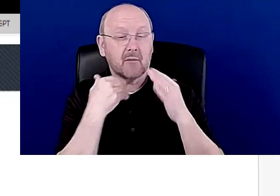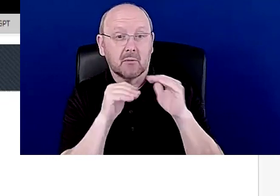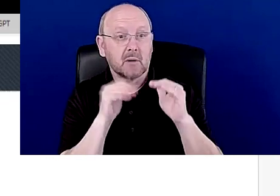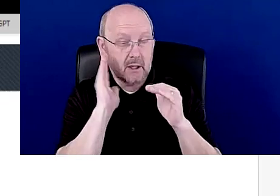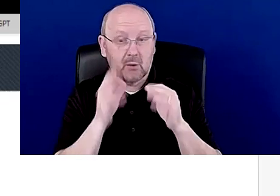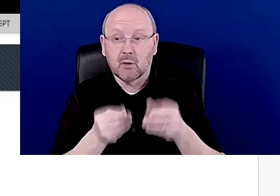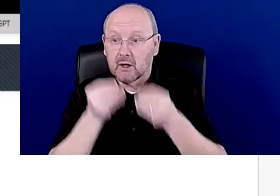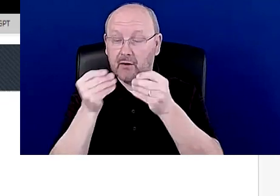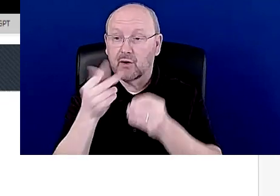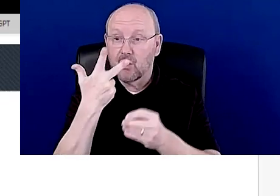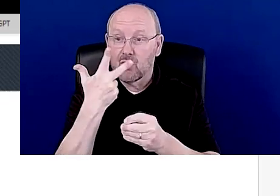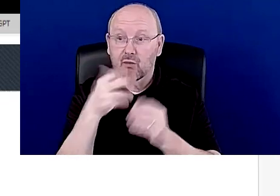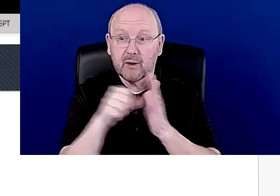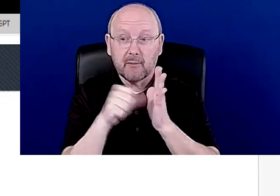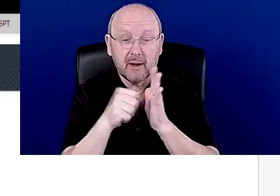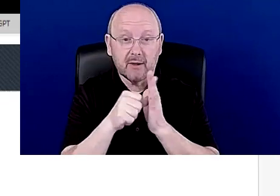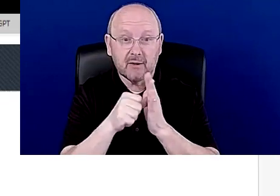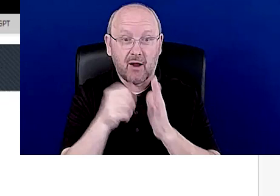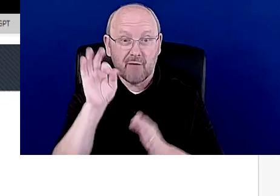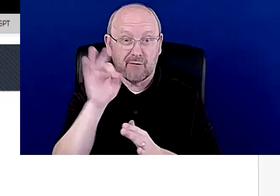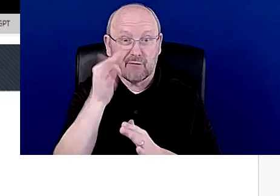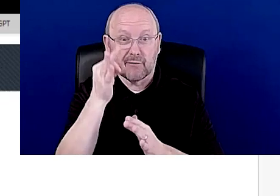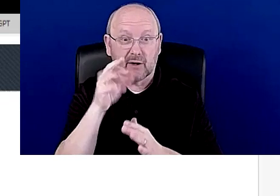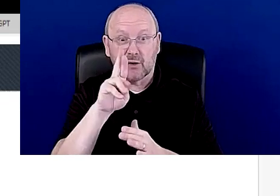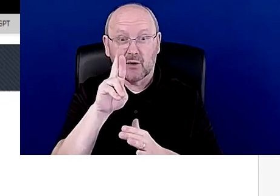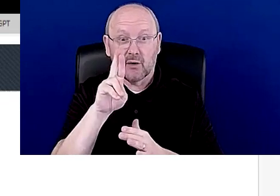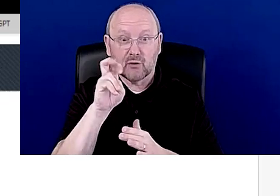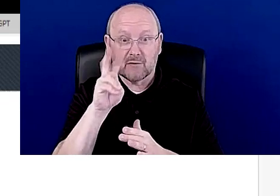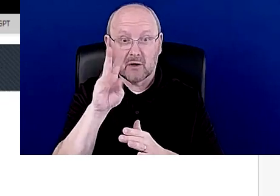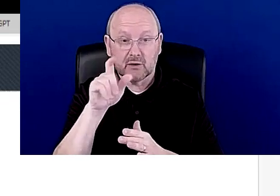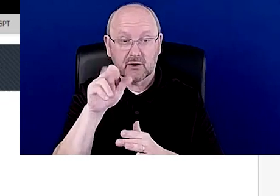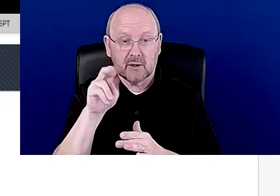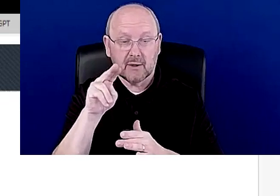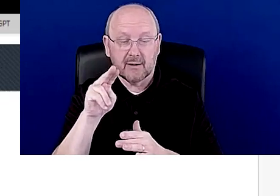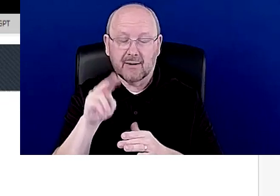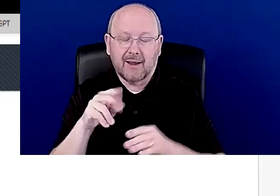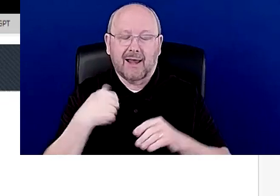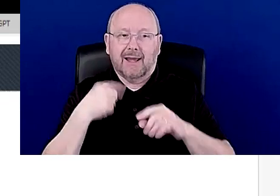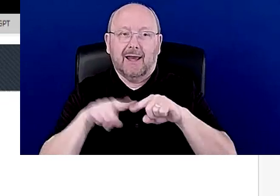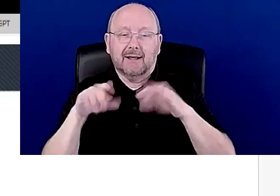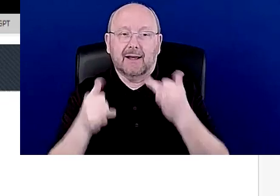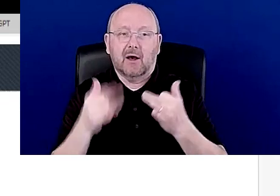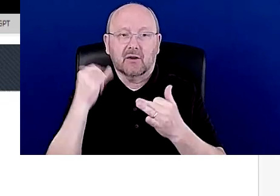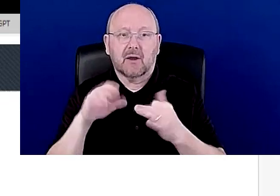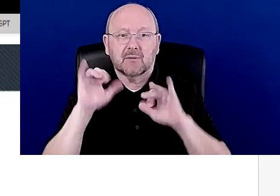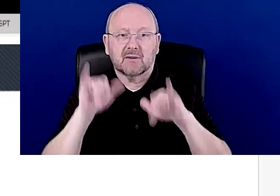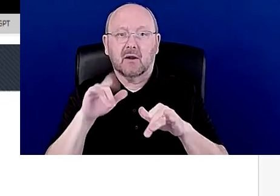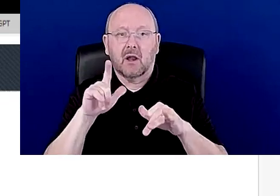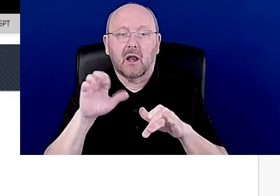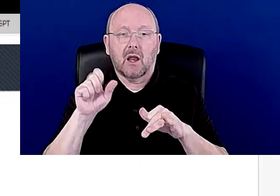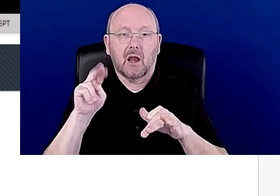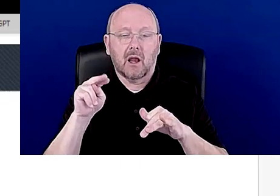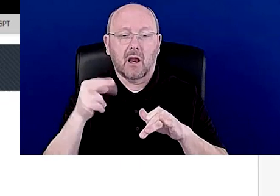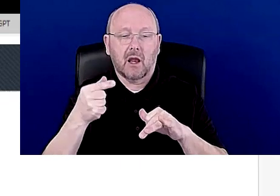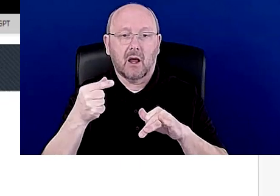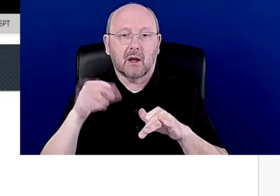on the French Revolution. I just realized though that I can't do it right now because I'm still logged in. On Dolly, does it produce photo quality images? I mean,